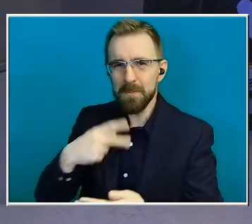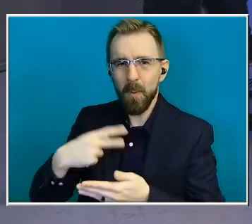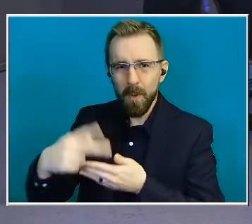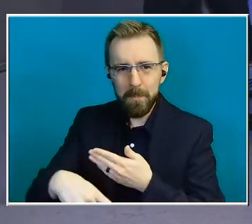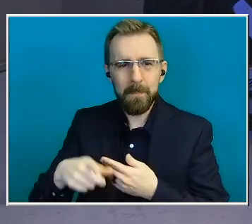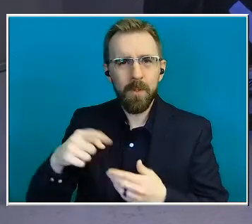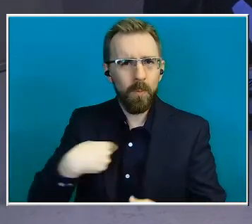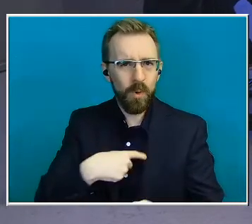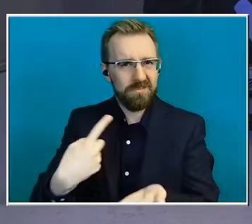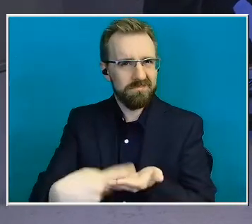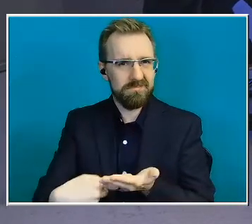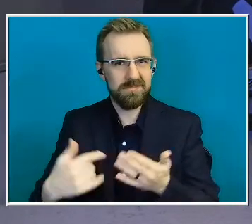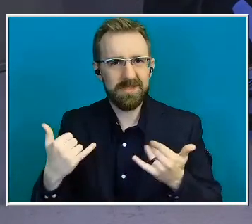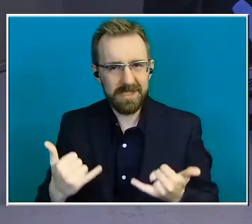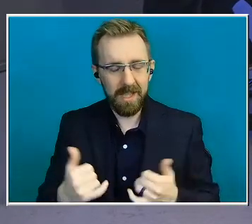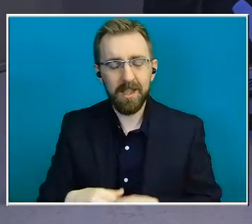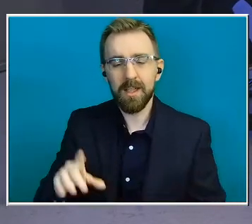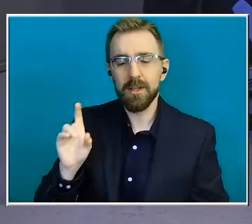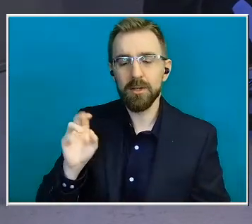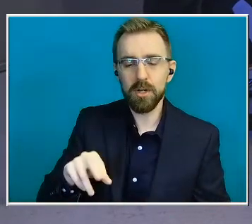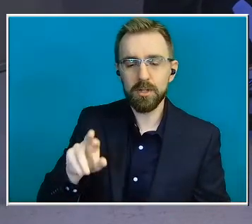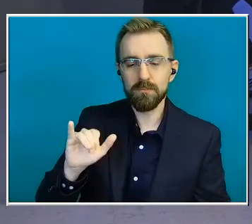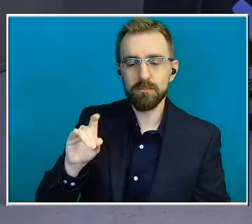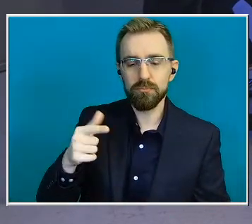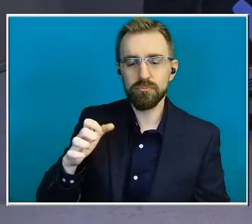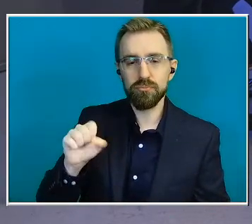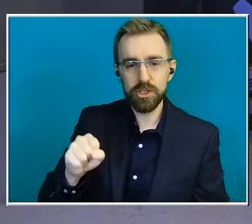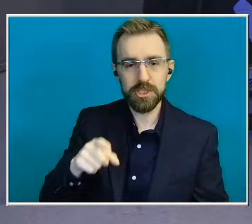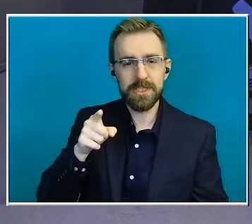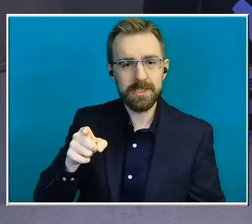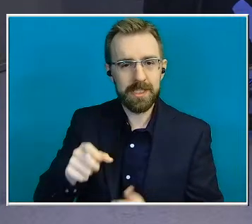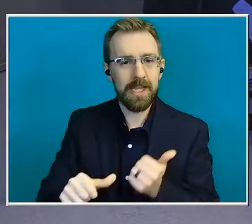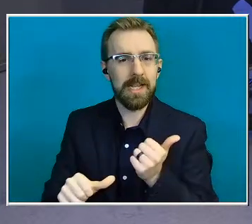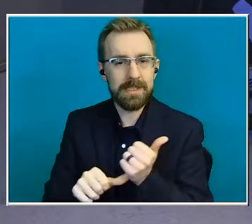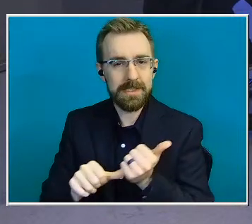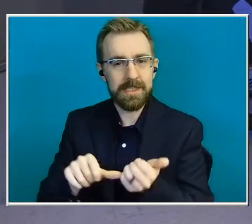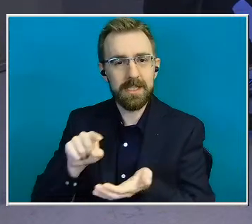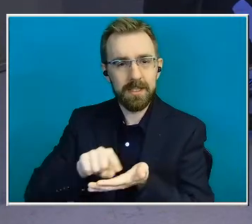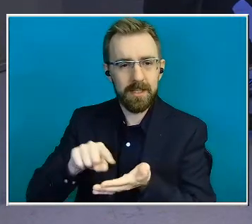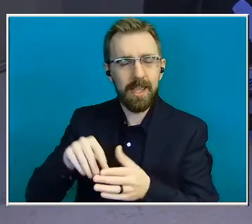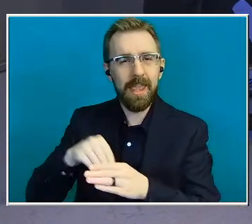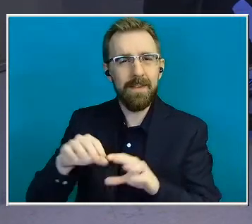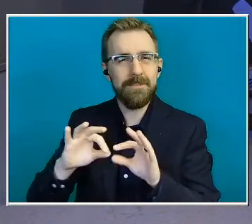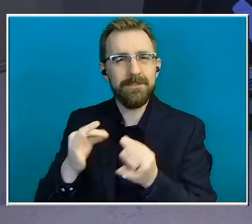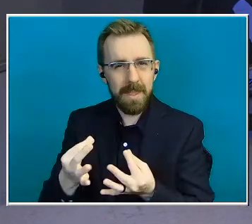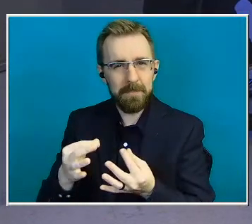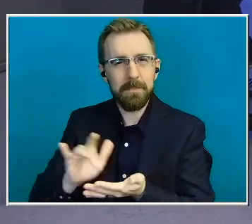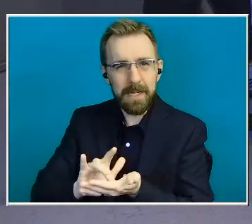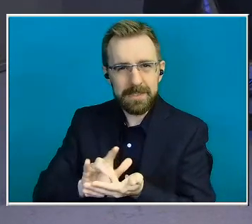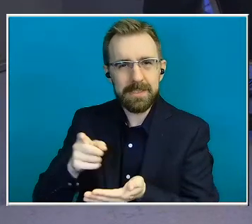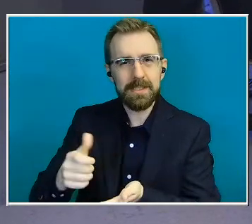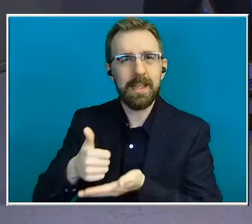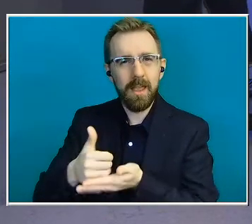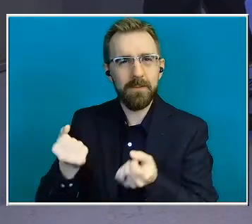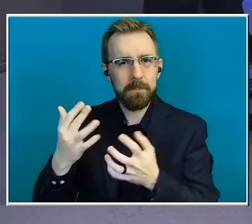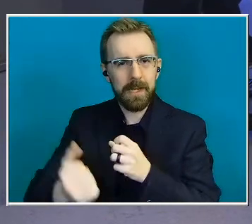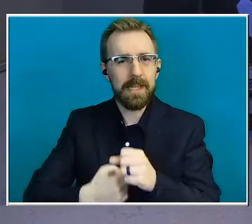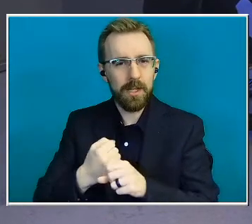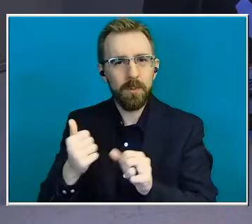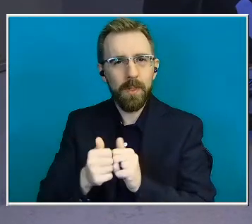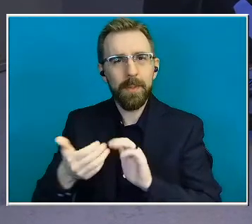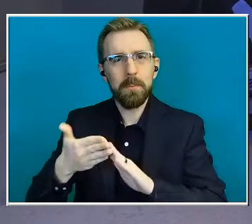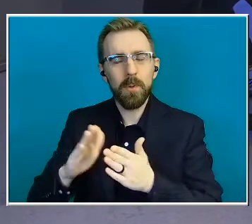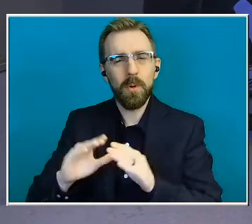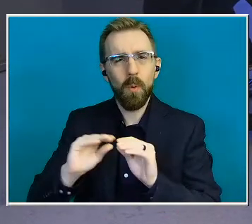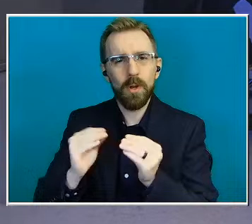Dr. Bridges is a research assistant professor in family medicine who has worked for years with the community organizations to combat food